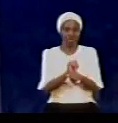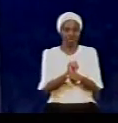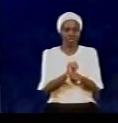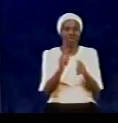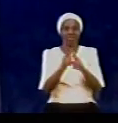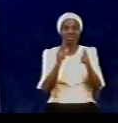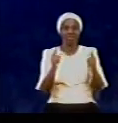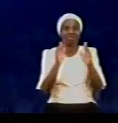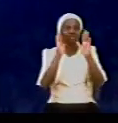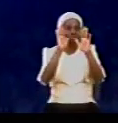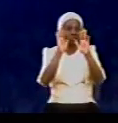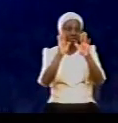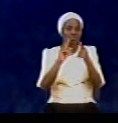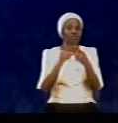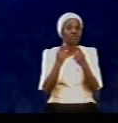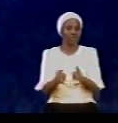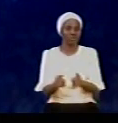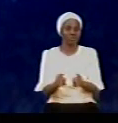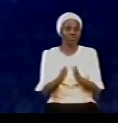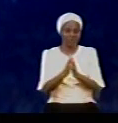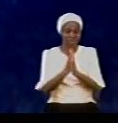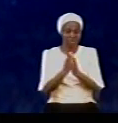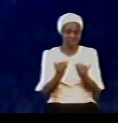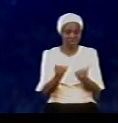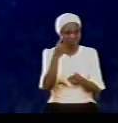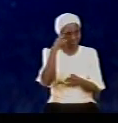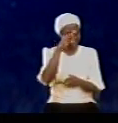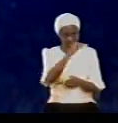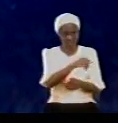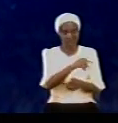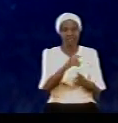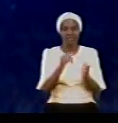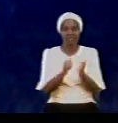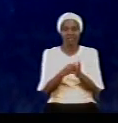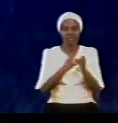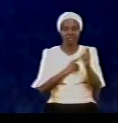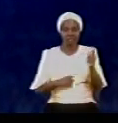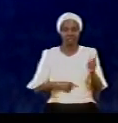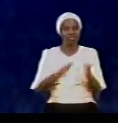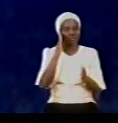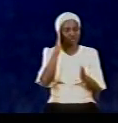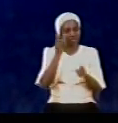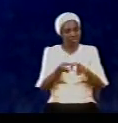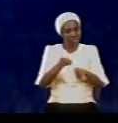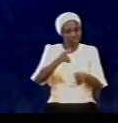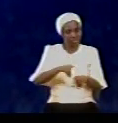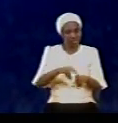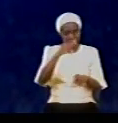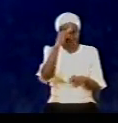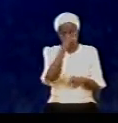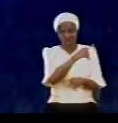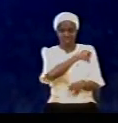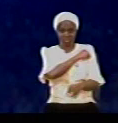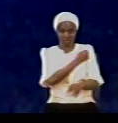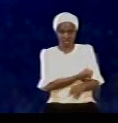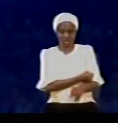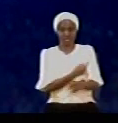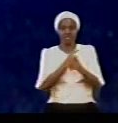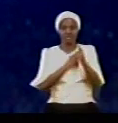Lord will strengthen him, the Lord will inspire him, the Lord